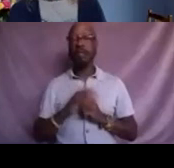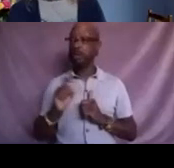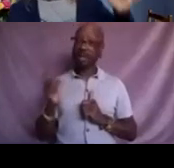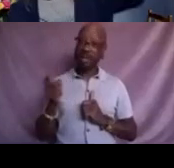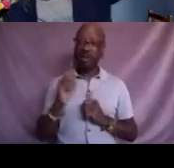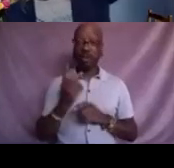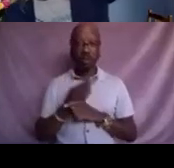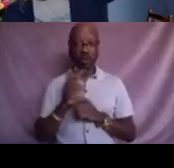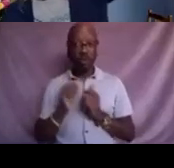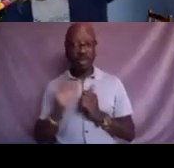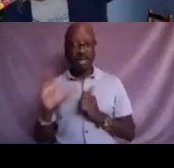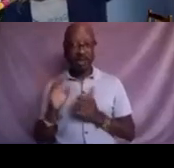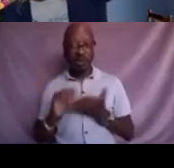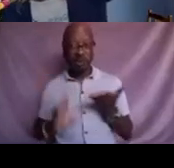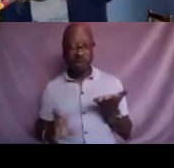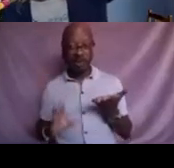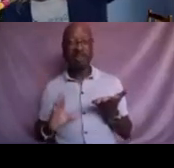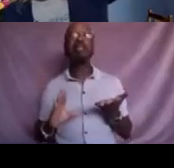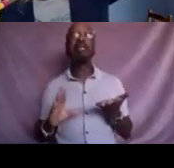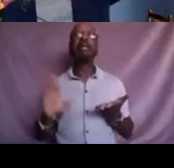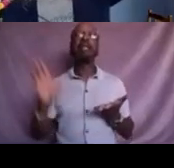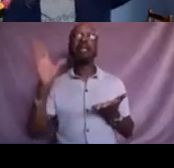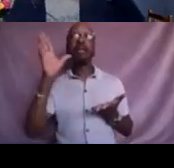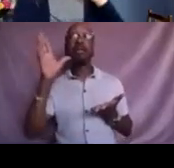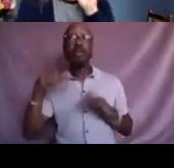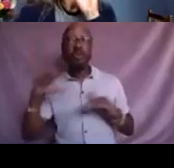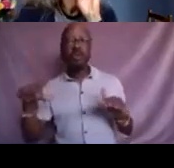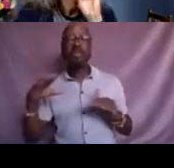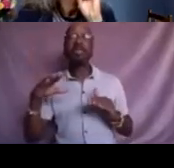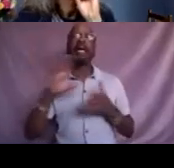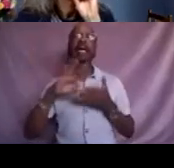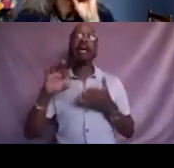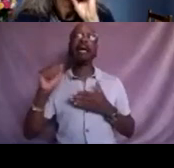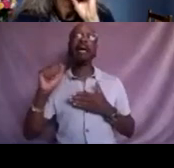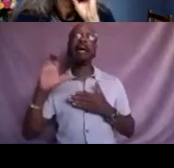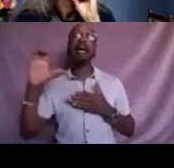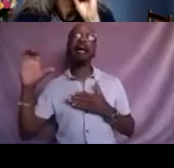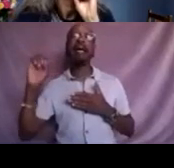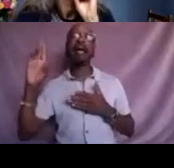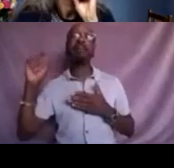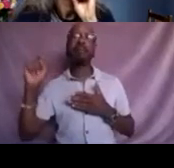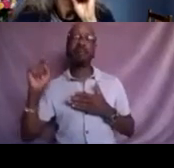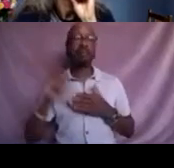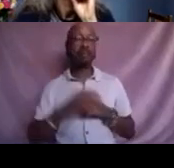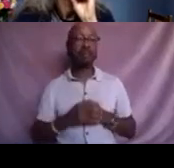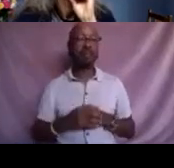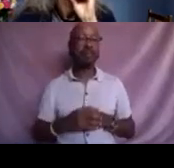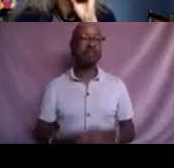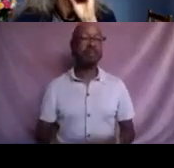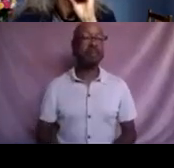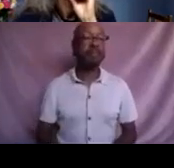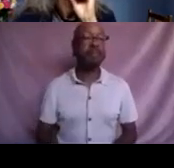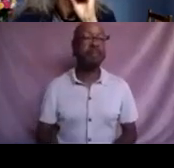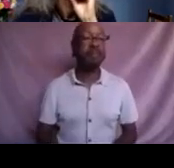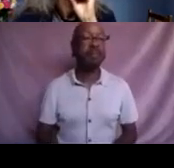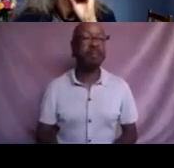account. So if they're logged in, you know, they've logged in as their student's account, the parents could have the code to enter in that way to get the student's account logged in. But I would not